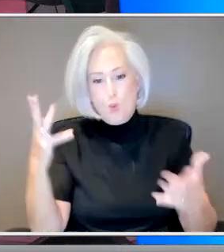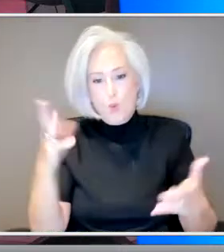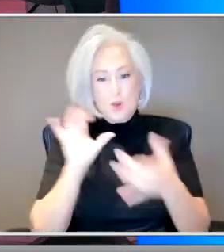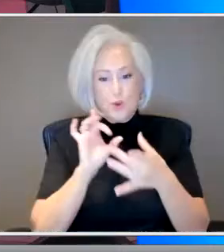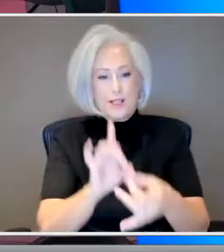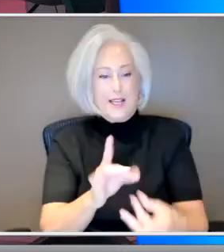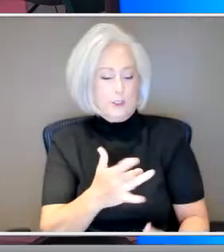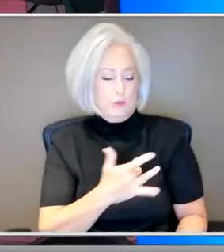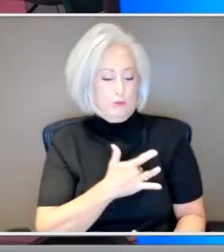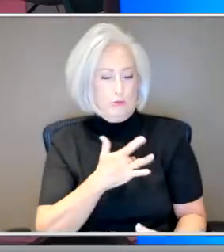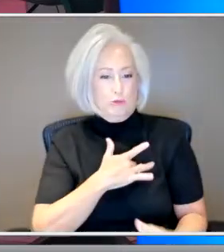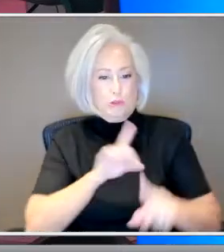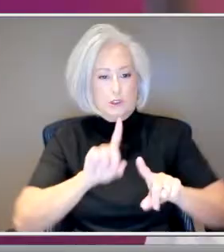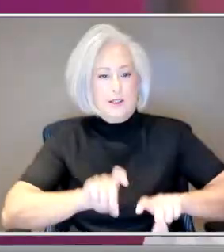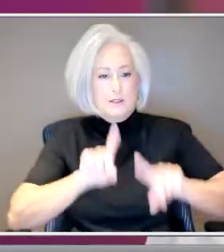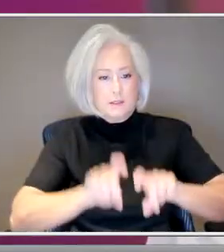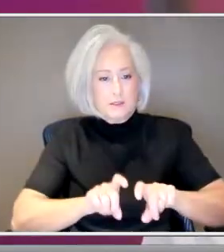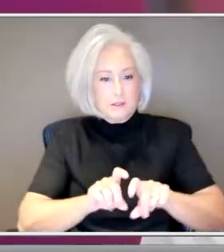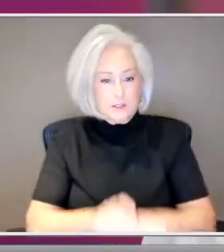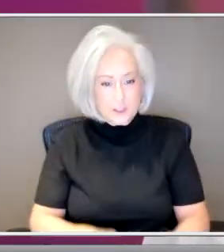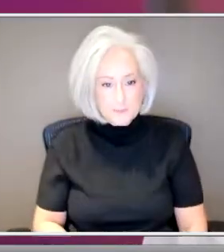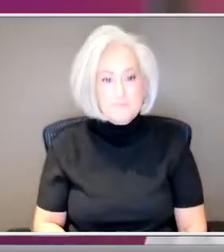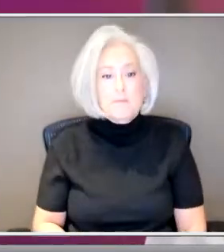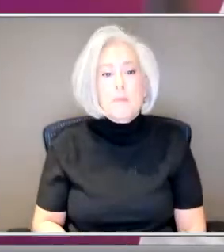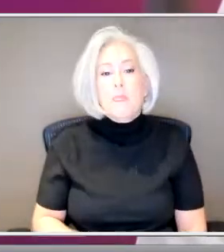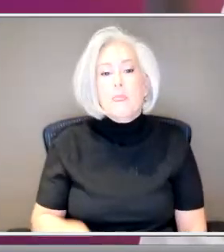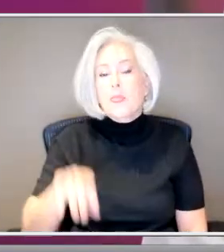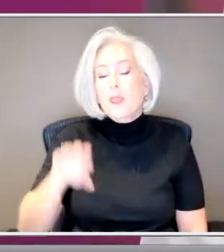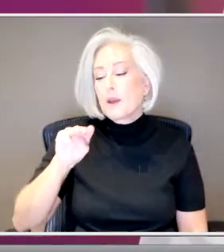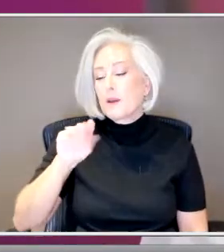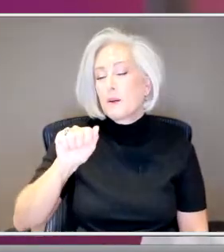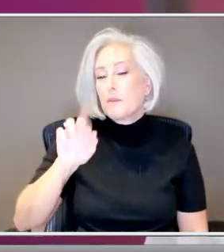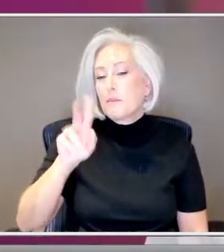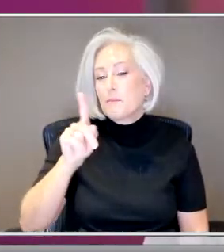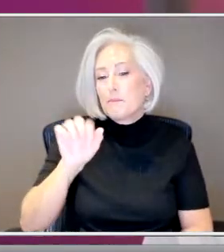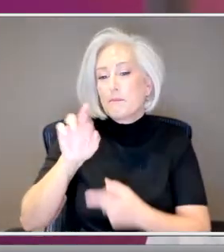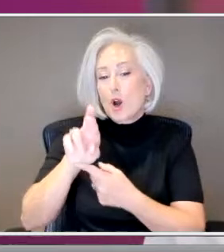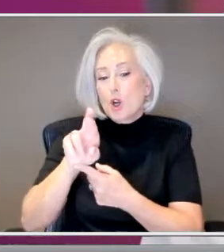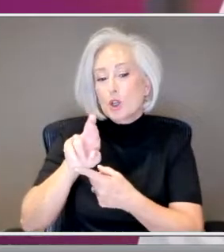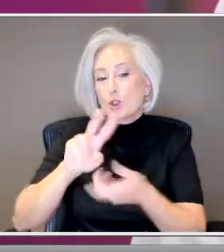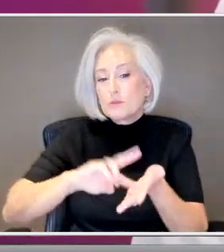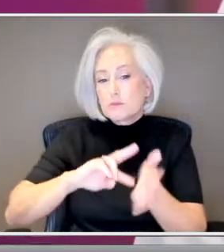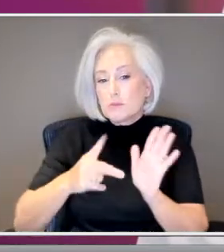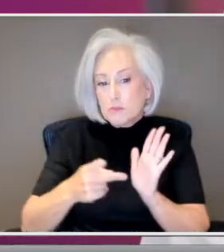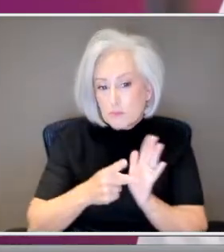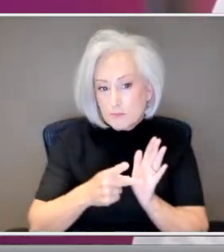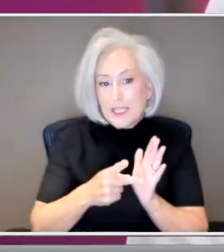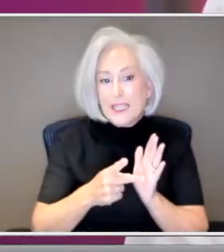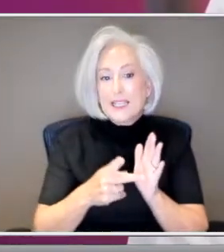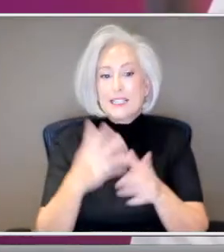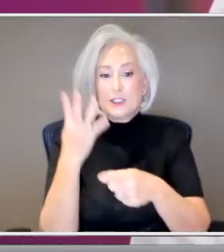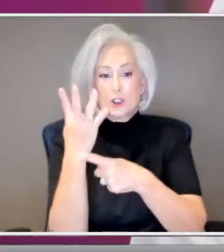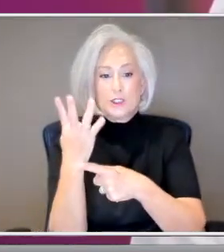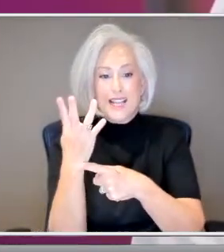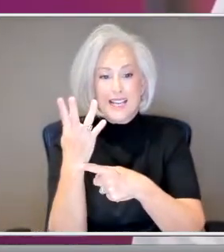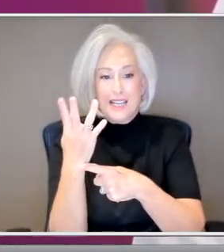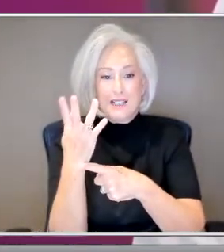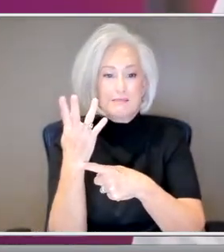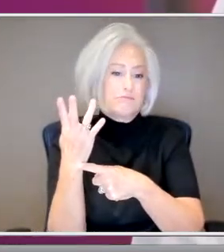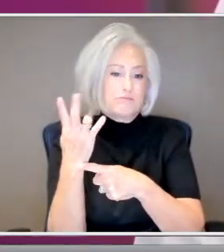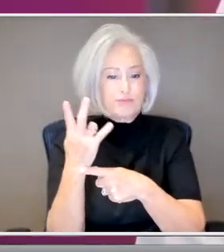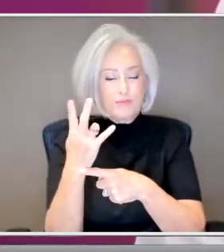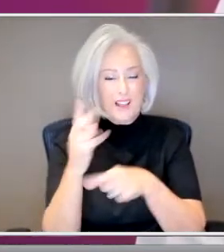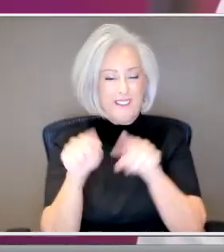Yeah, absolutely. So when we talk about markers, we're looking at different types of genetic variation in the code. So as